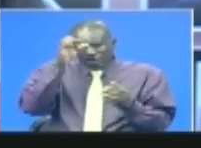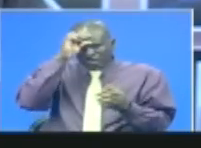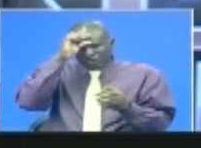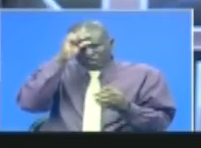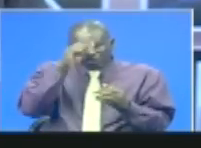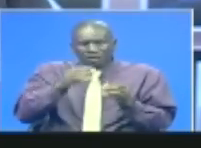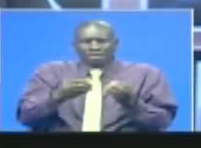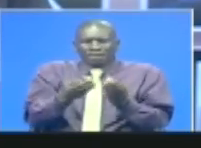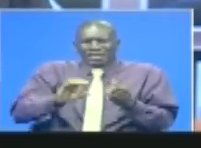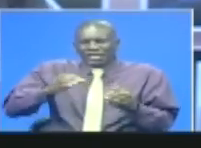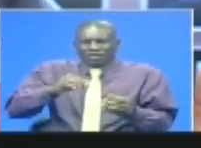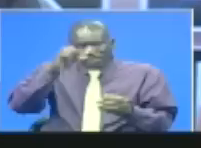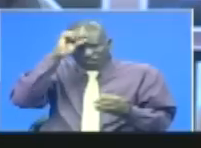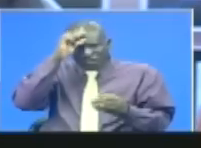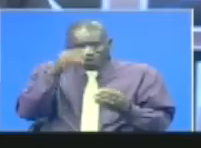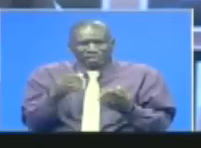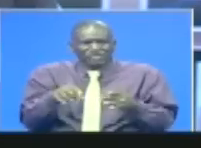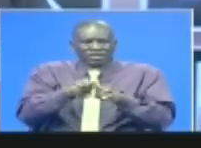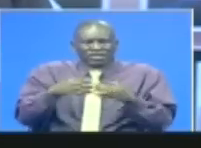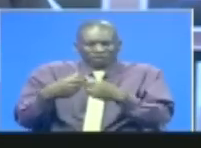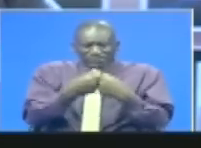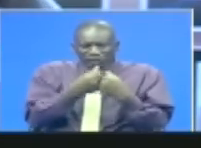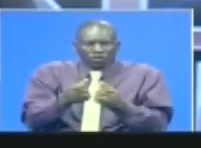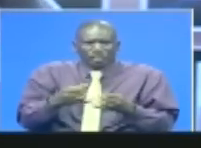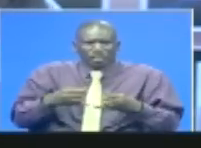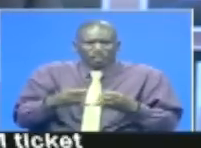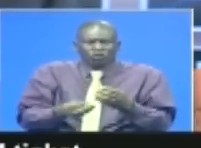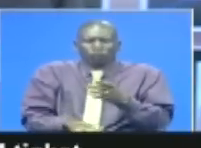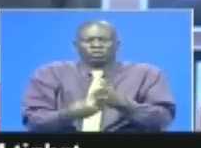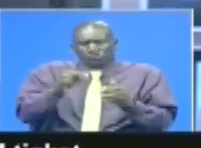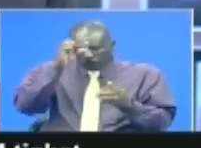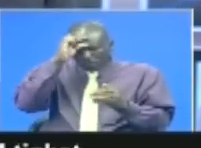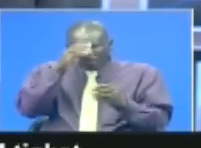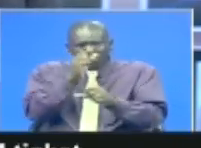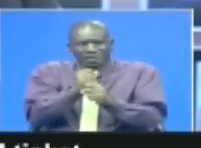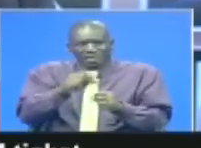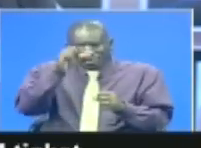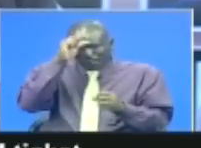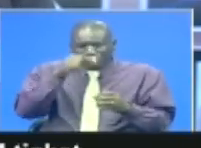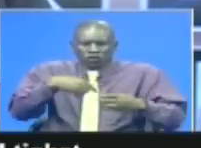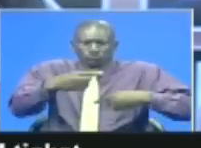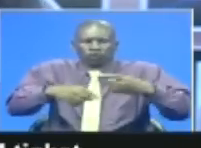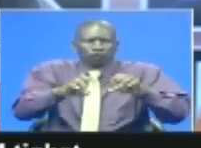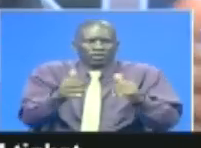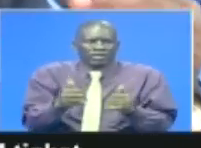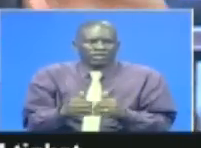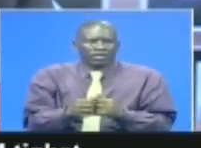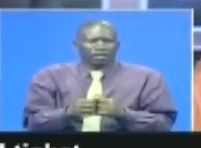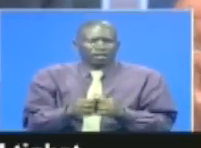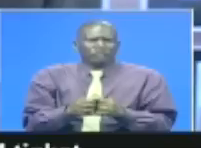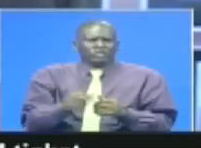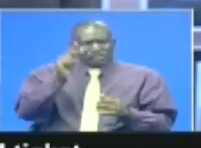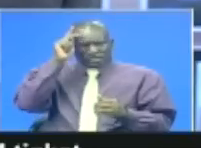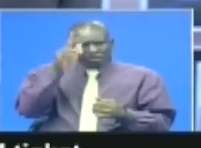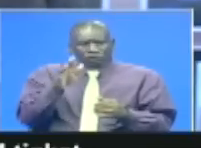county governments, are still, struggling with formation of government and getting government to go, to get going.